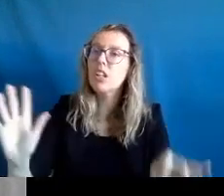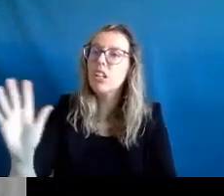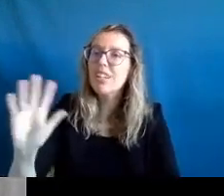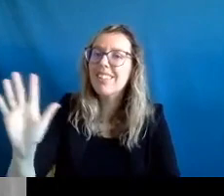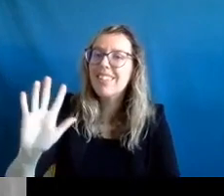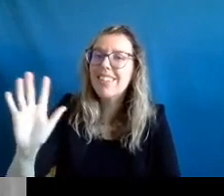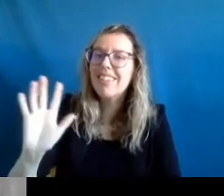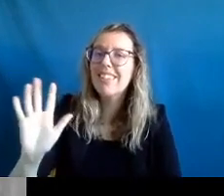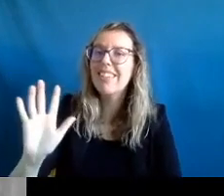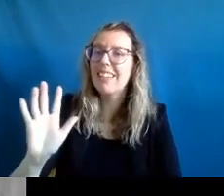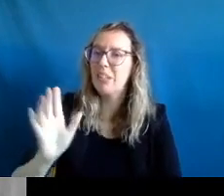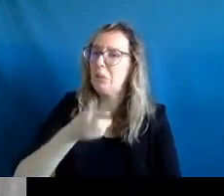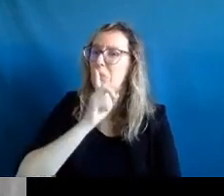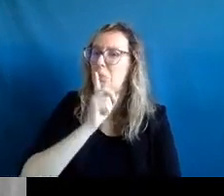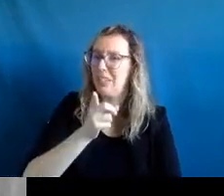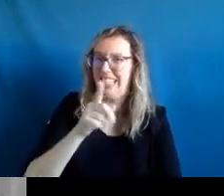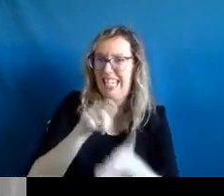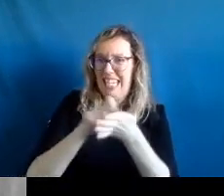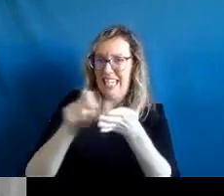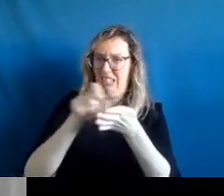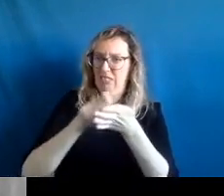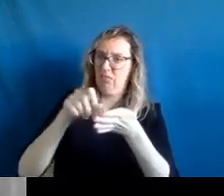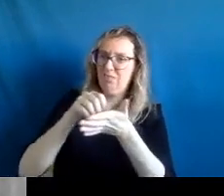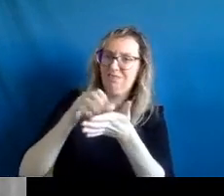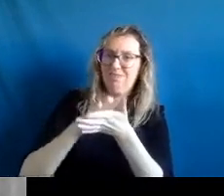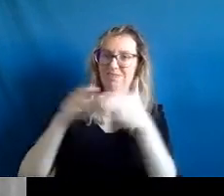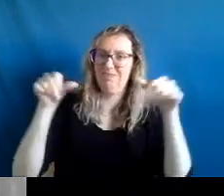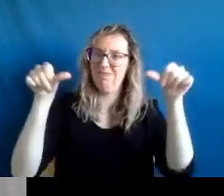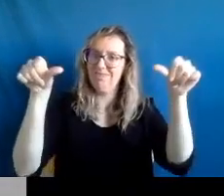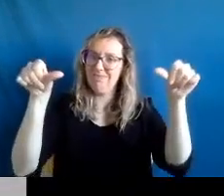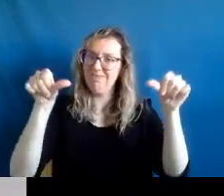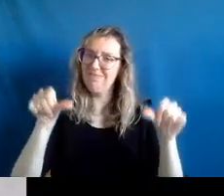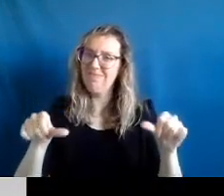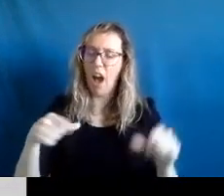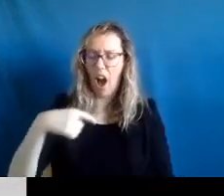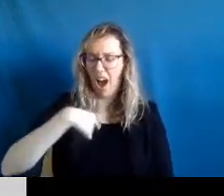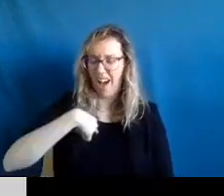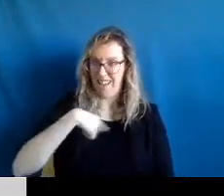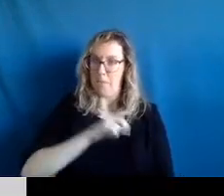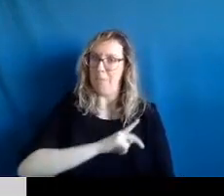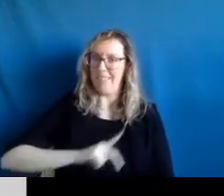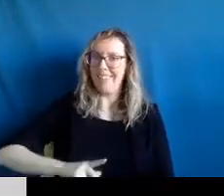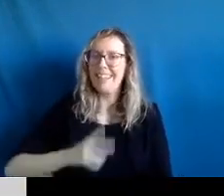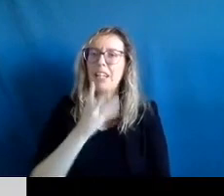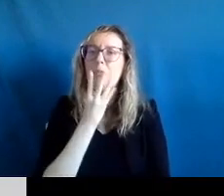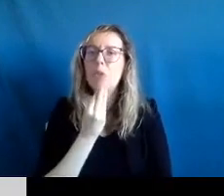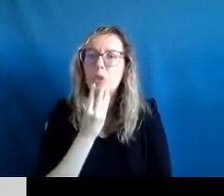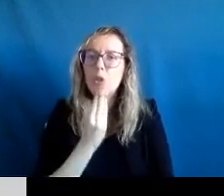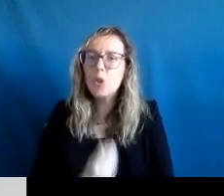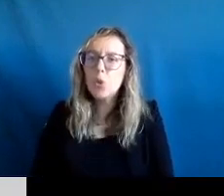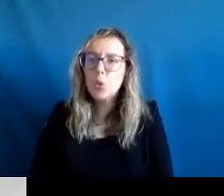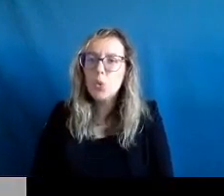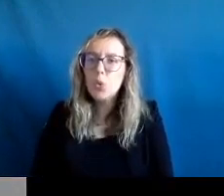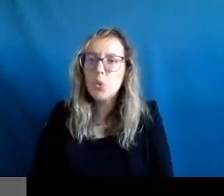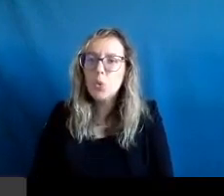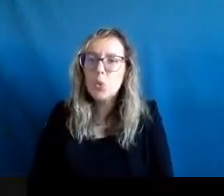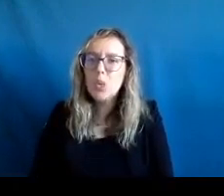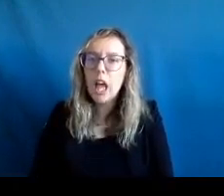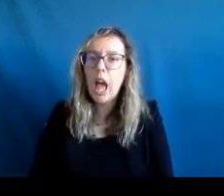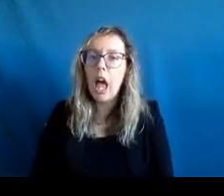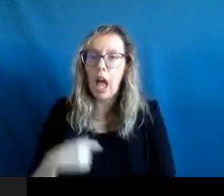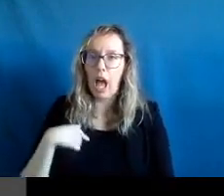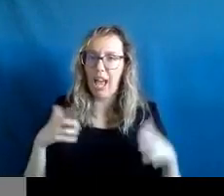of the Jews,' but this man said, 'I am the King of the Jews.'" "What I have written, I have written."